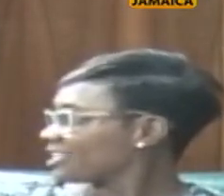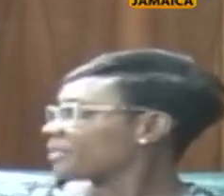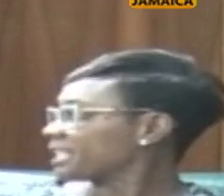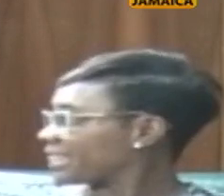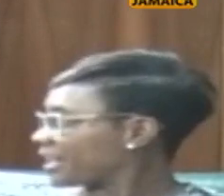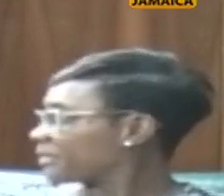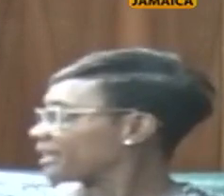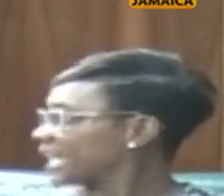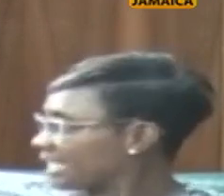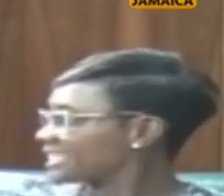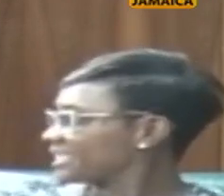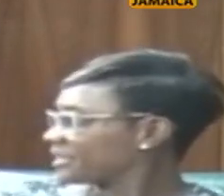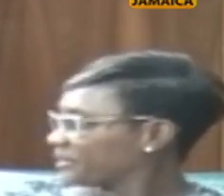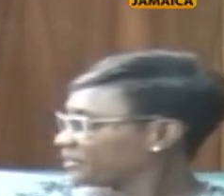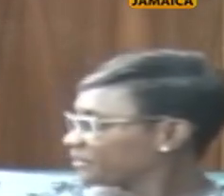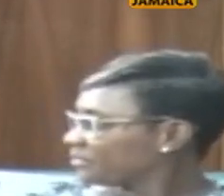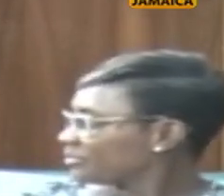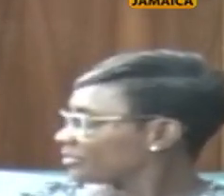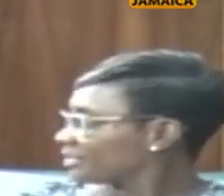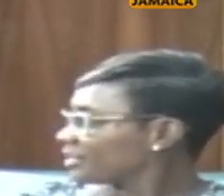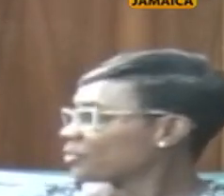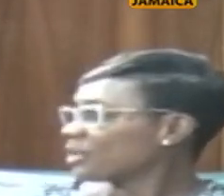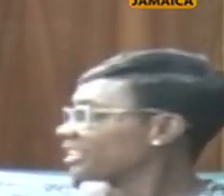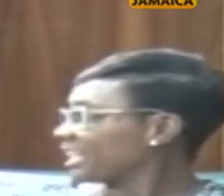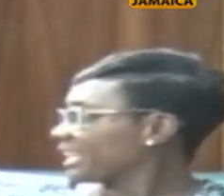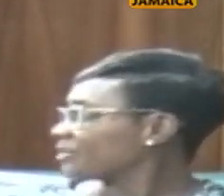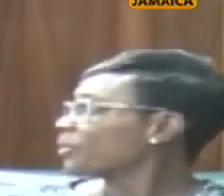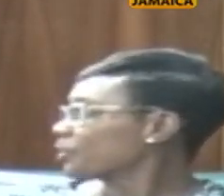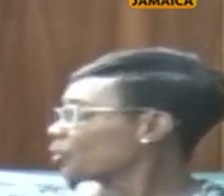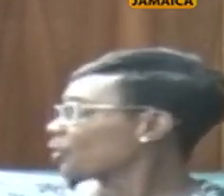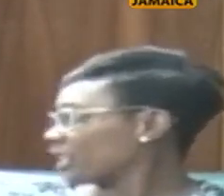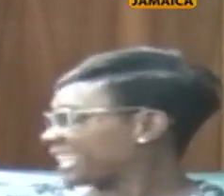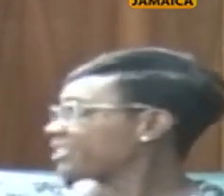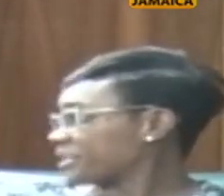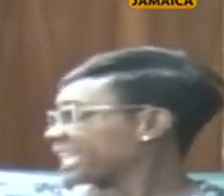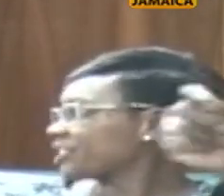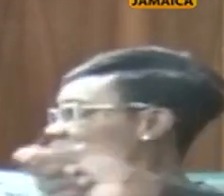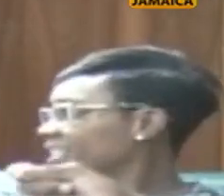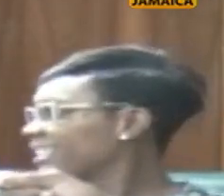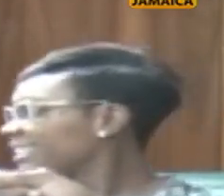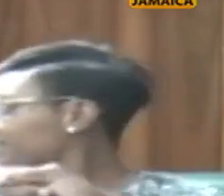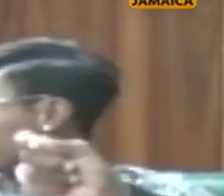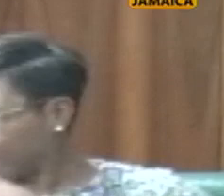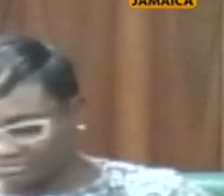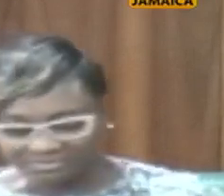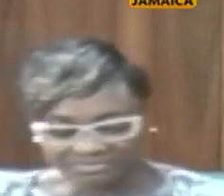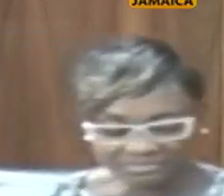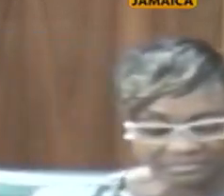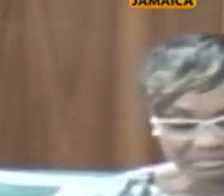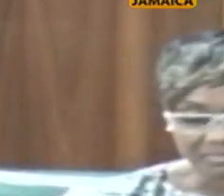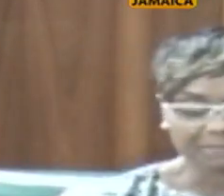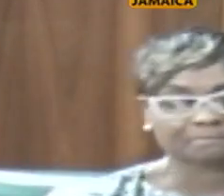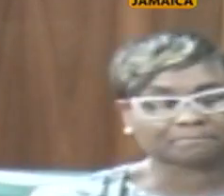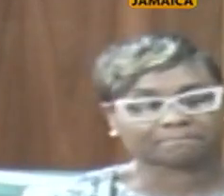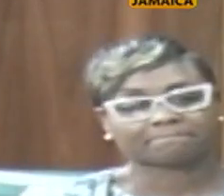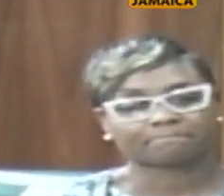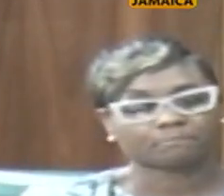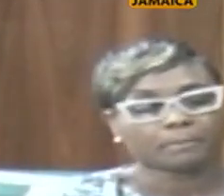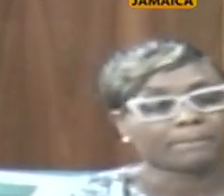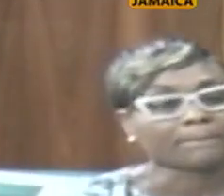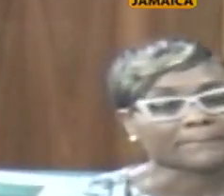20 million that we now have to be used for these current projects and programs. But